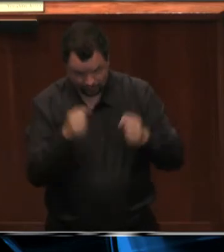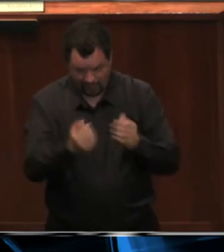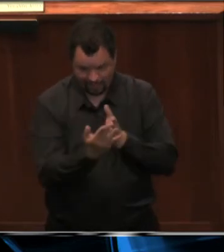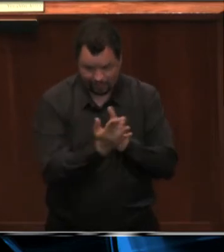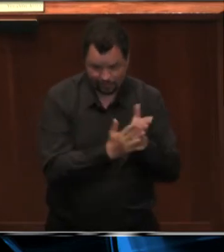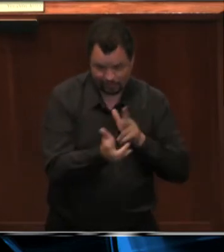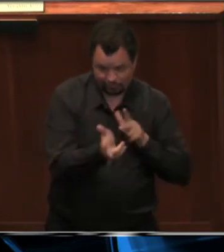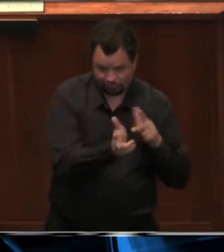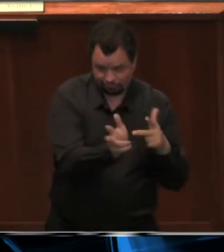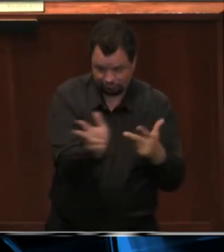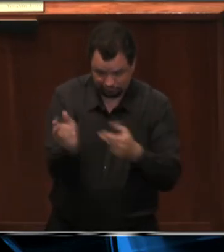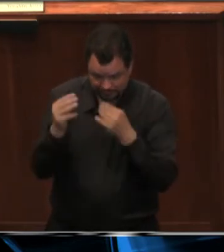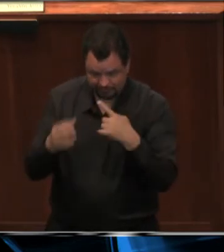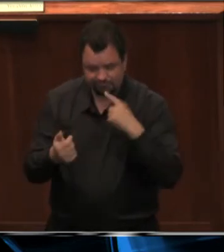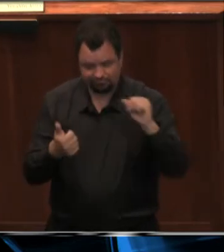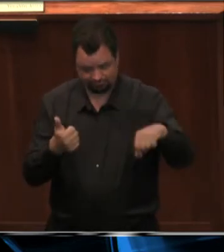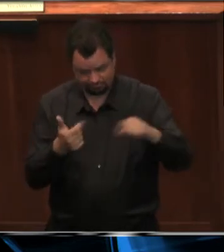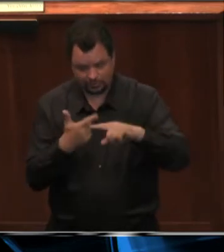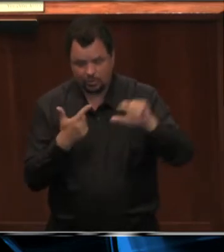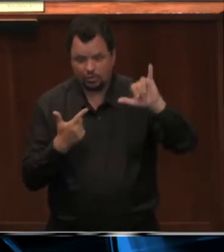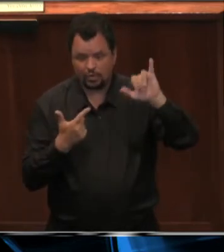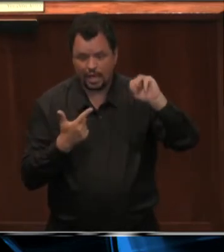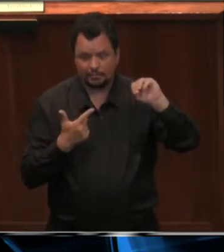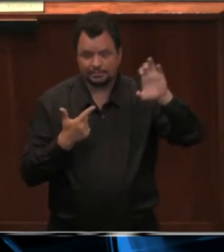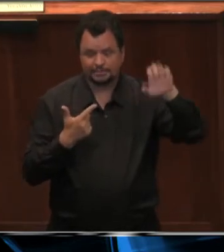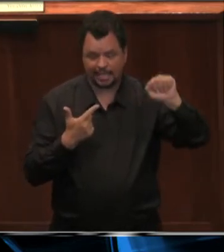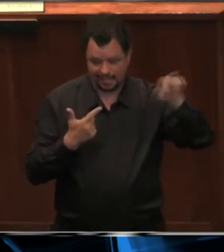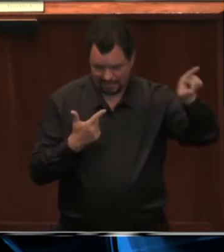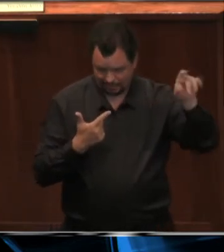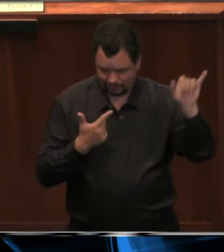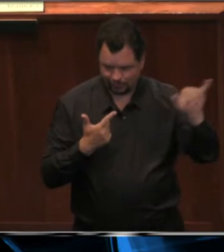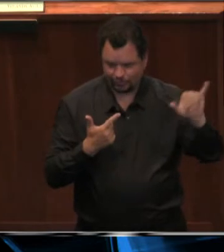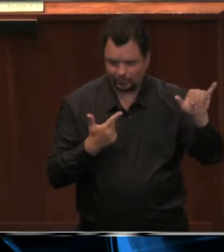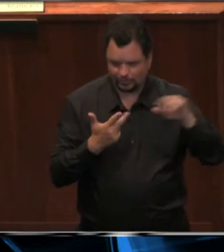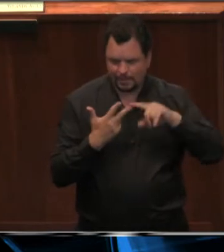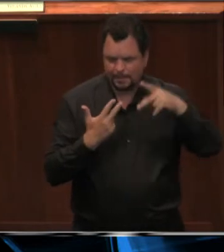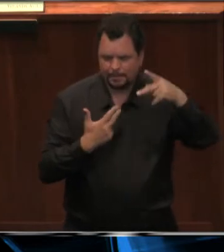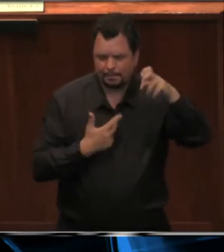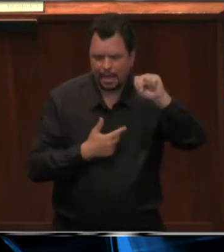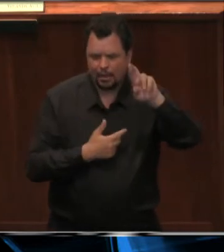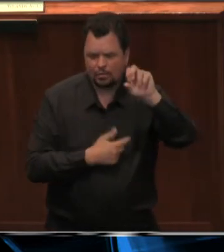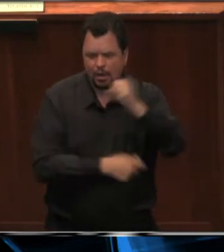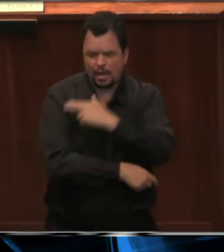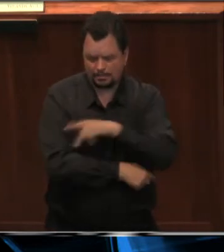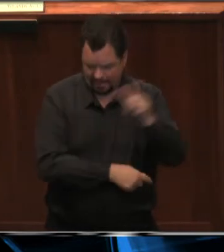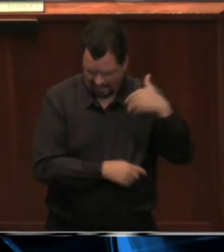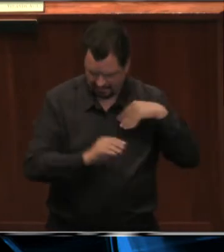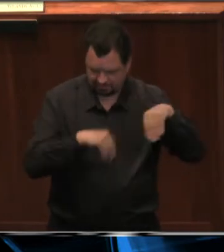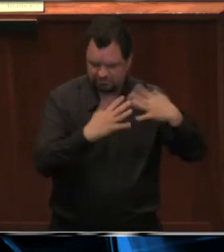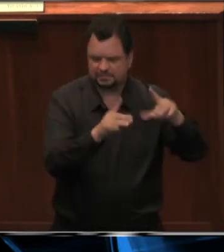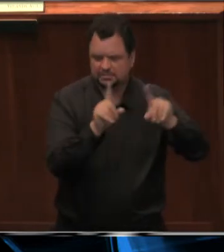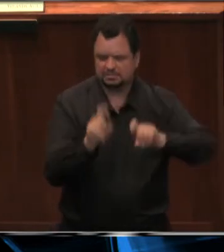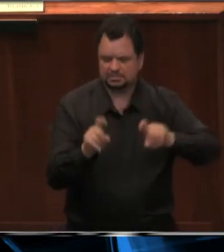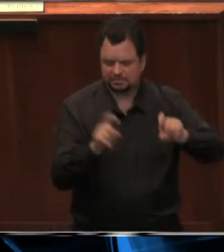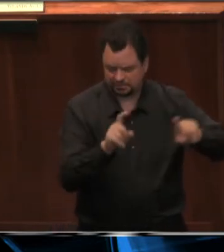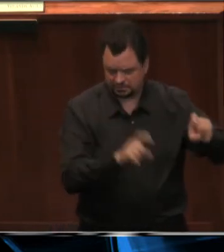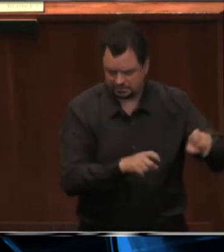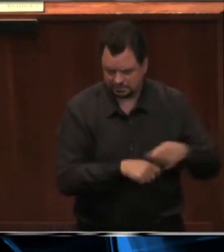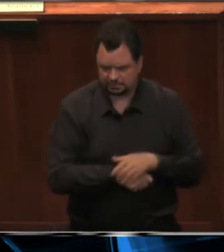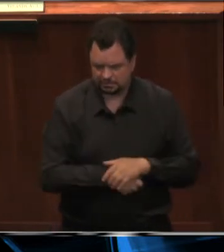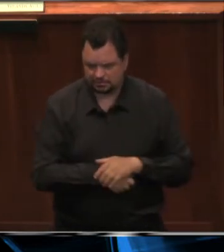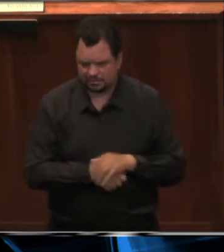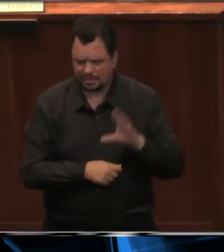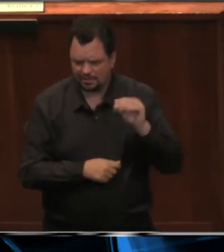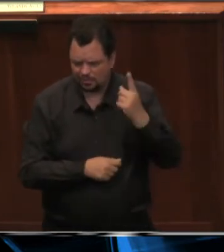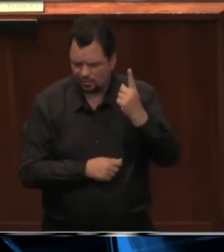that is through Dr. Johnson, Penrose St. Francis, or Betsy Klein, one of our clinical